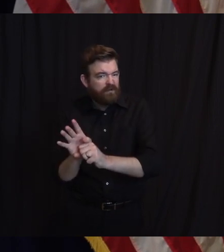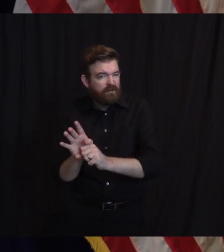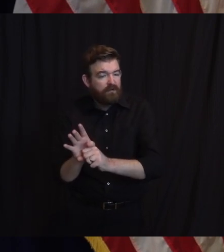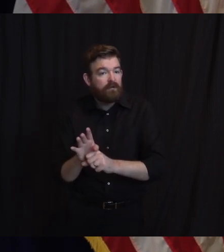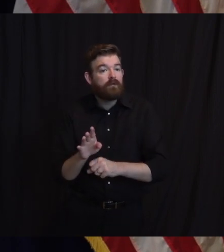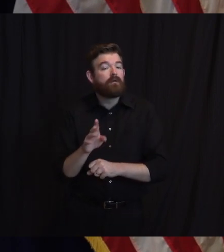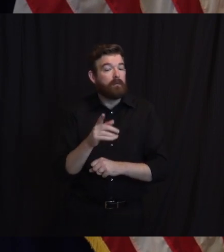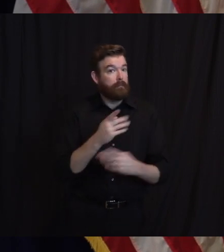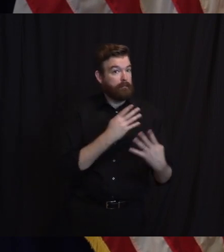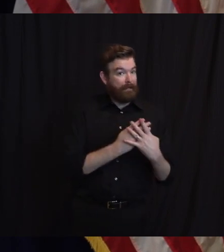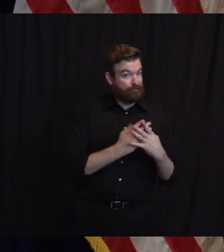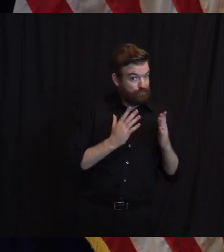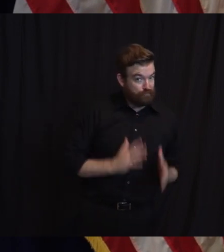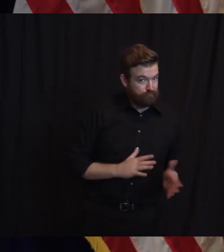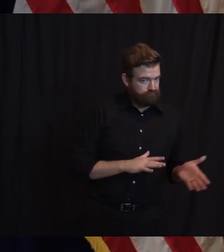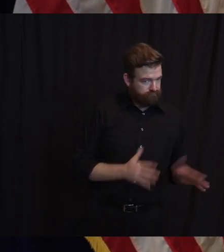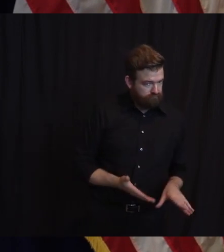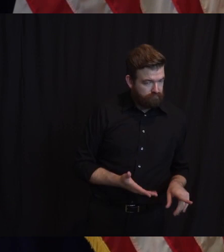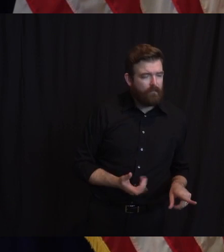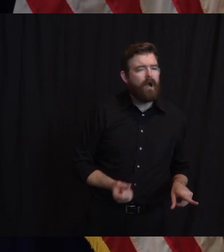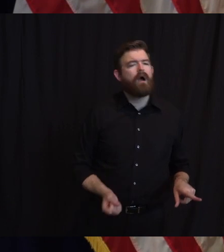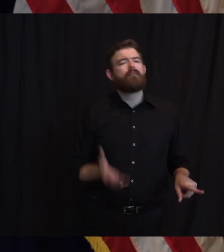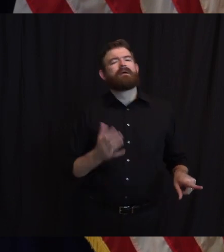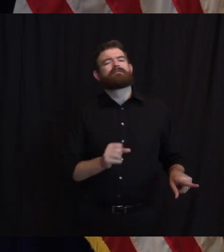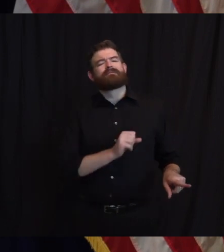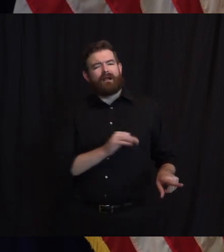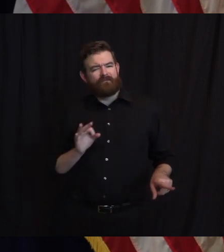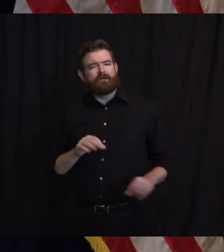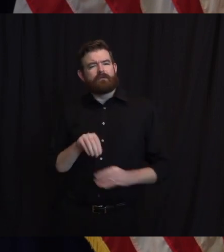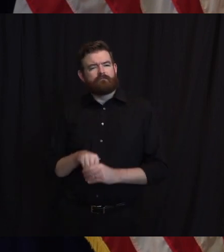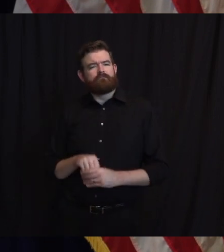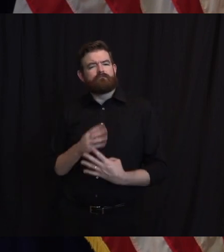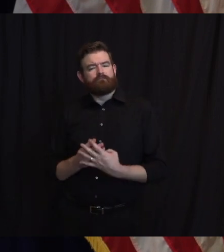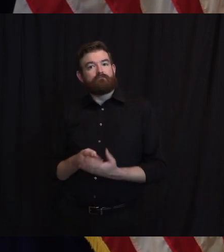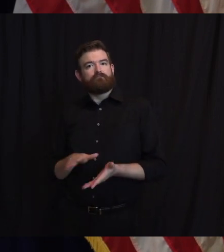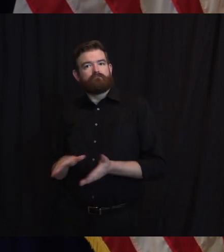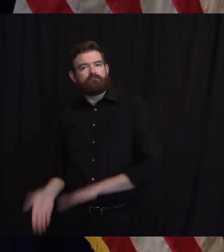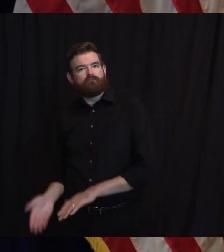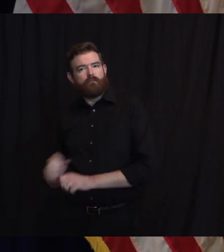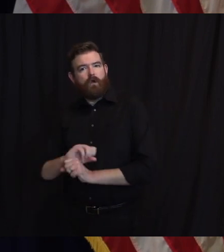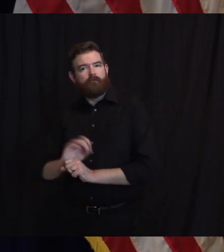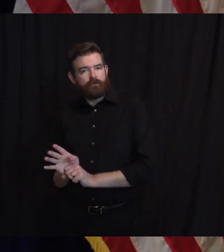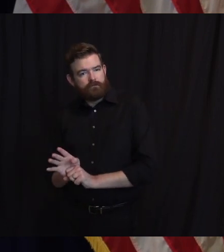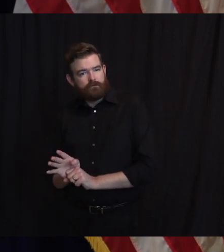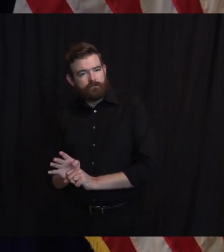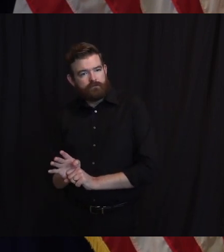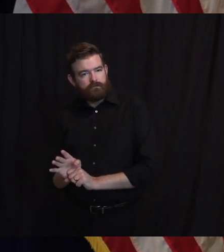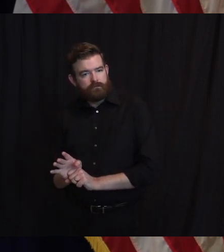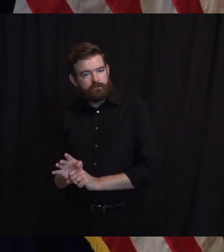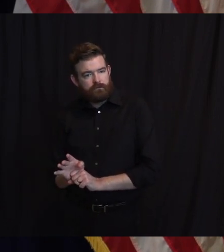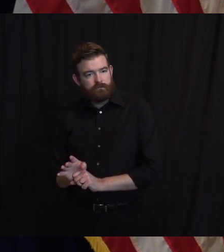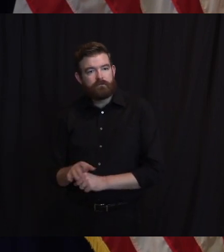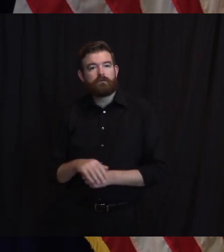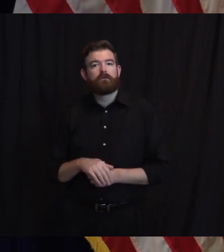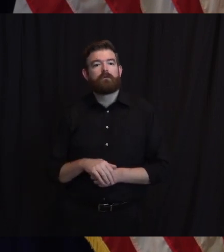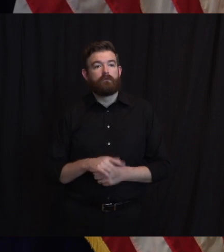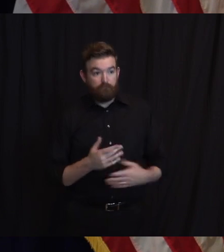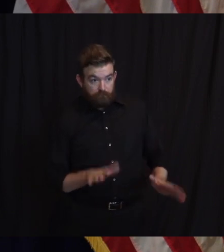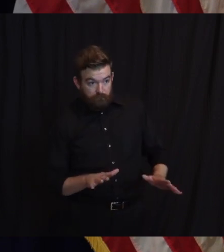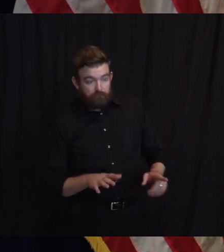the disease, virus? So the program is, is that anything else? You got the first